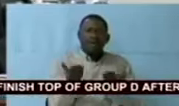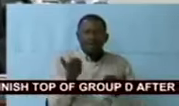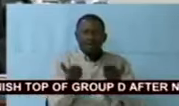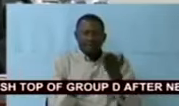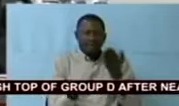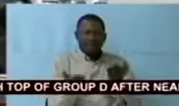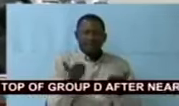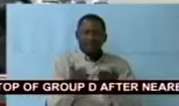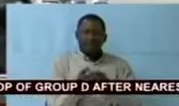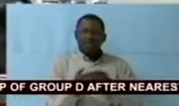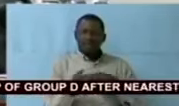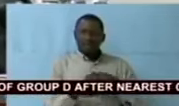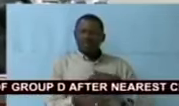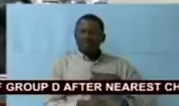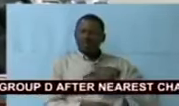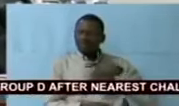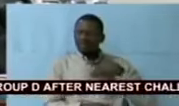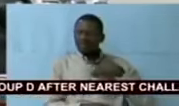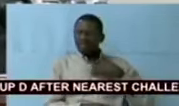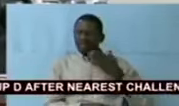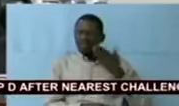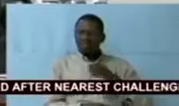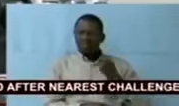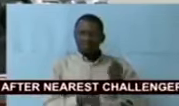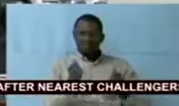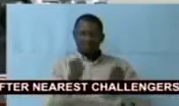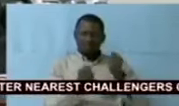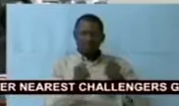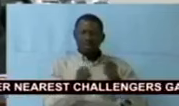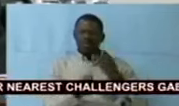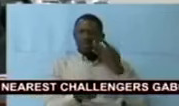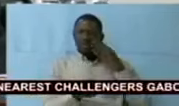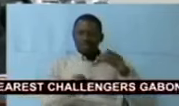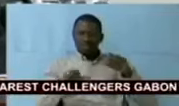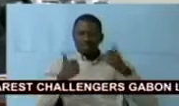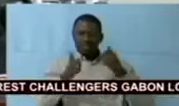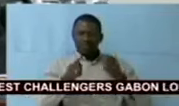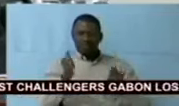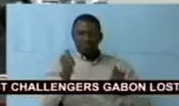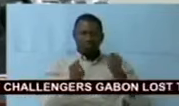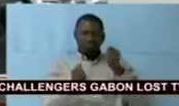I could sense from my steering when I started driving